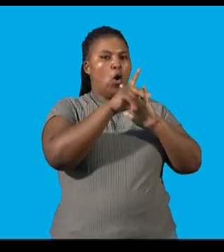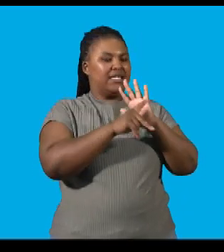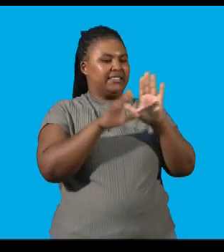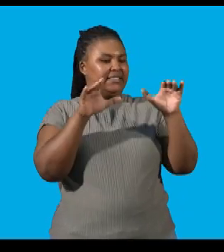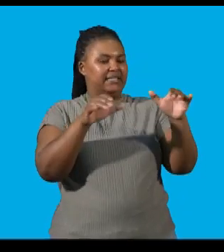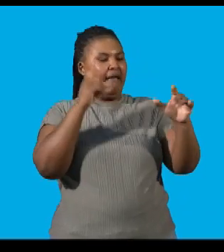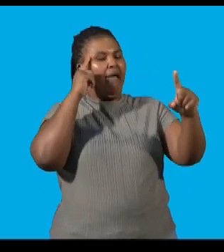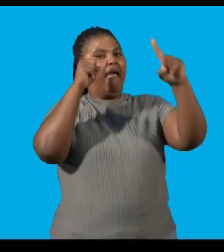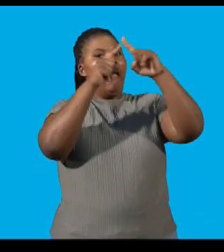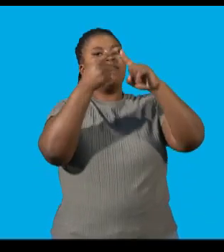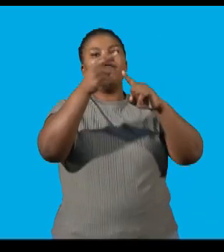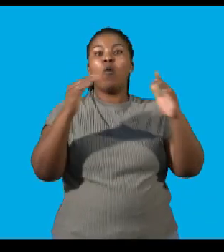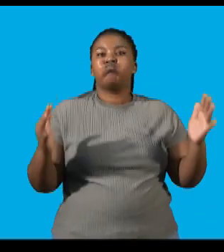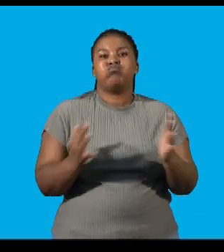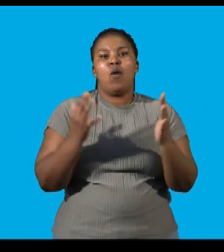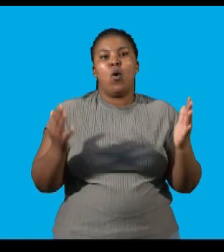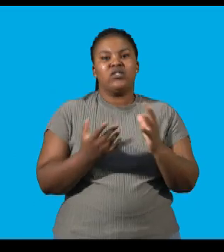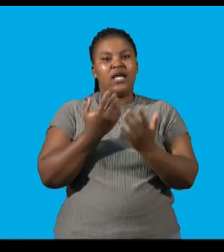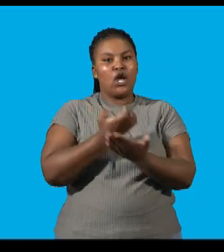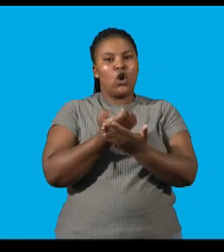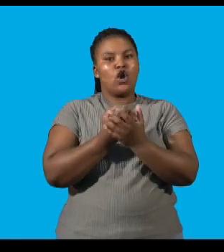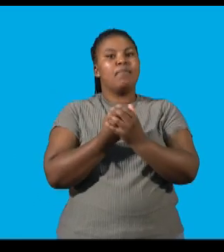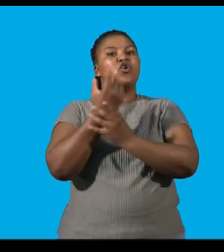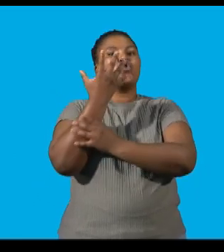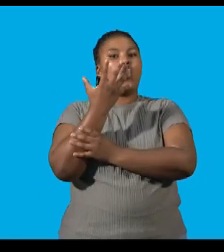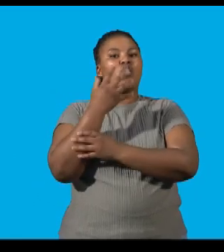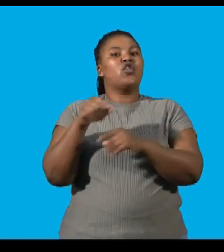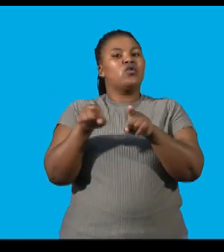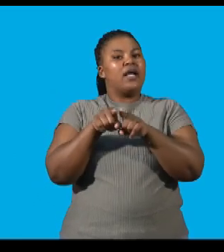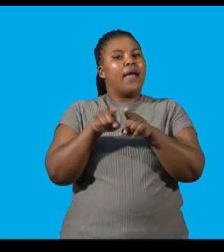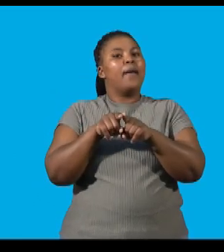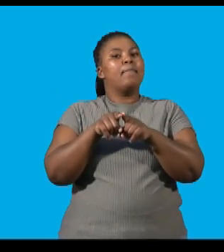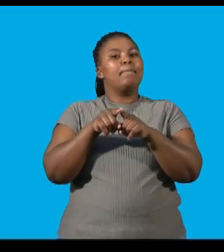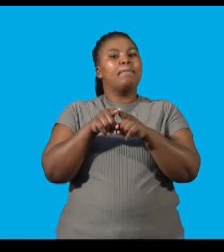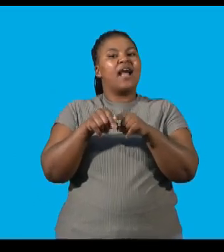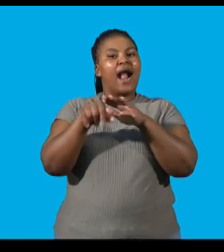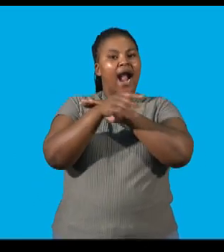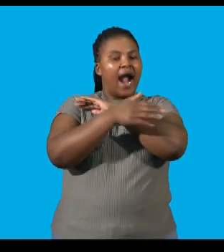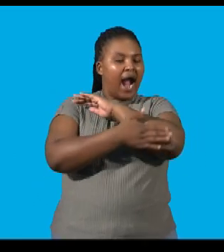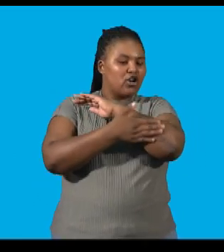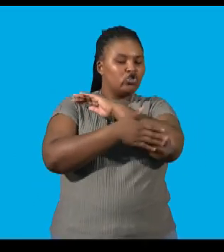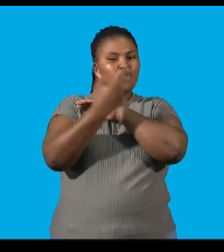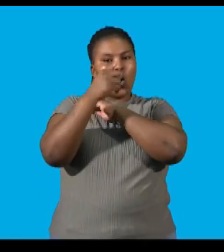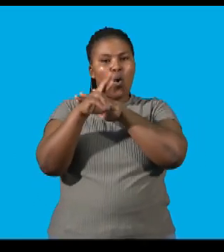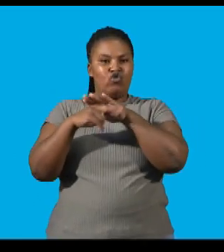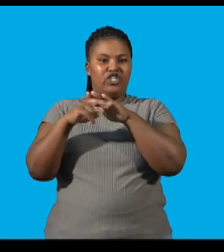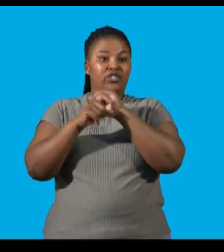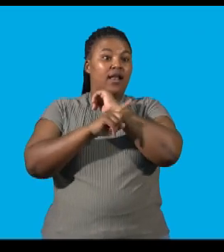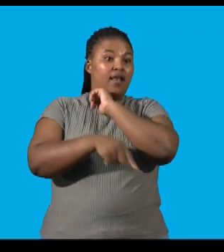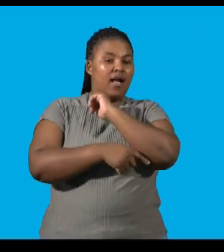policies aimed at promoting economic growth and development of industries within a country or region. And